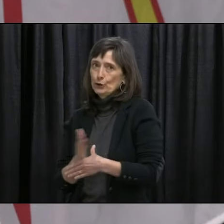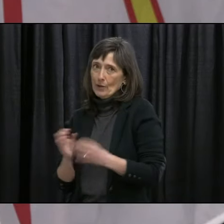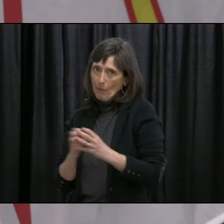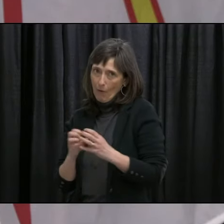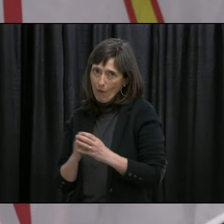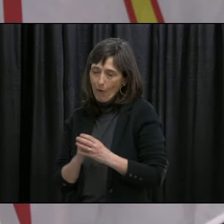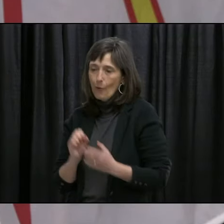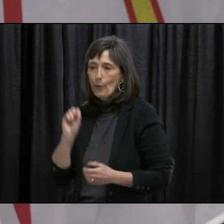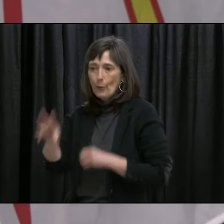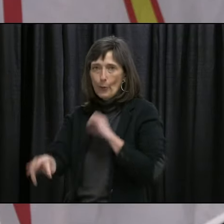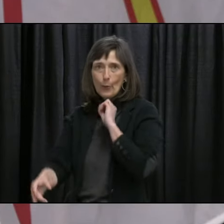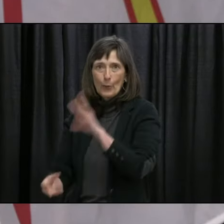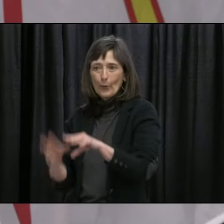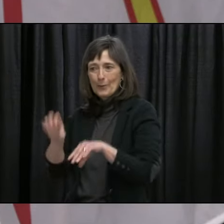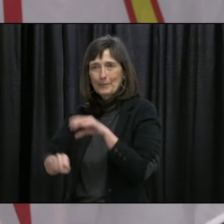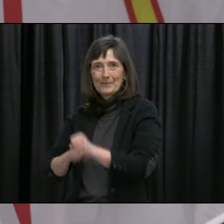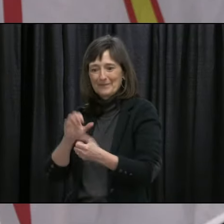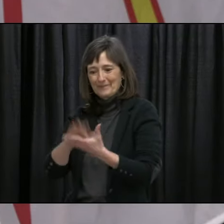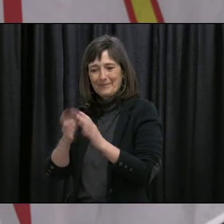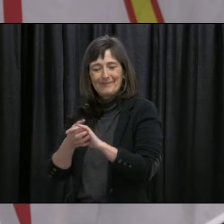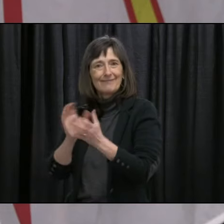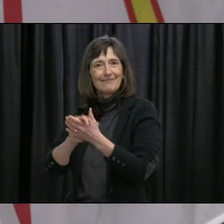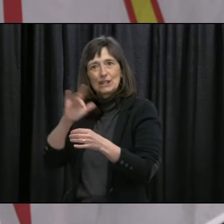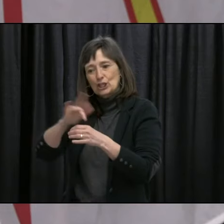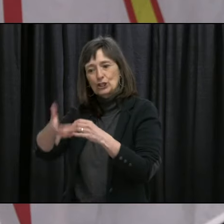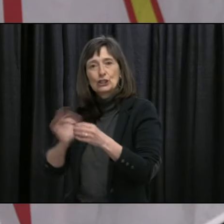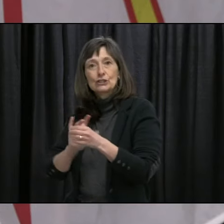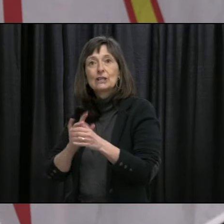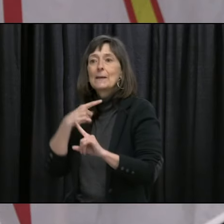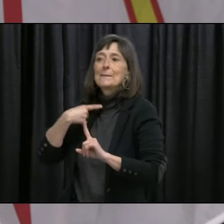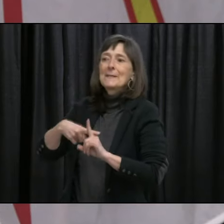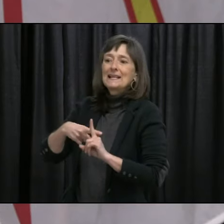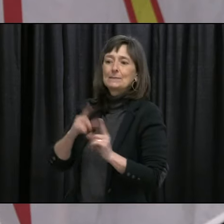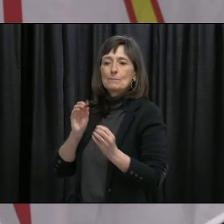more concern with regard to possible transmission.